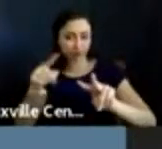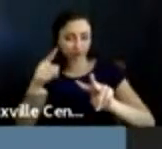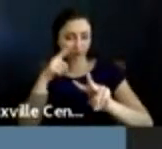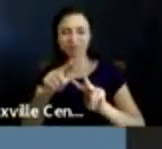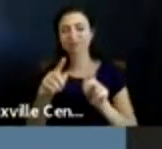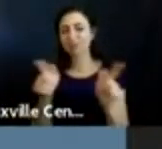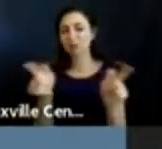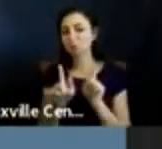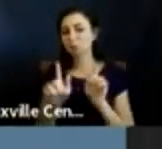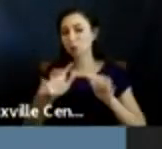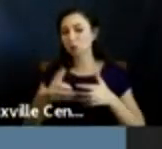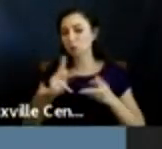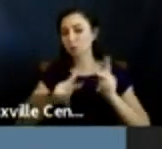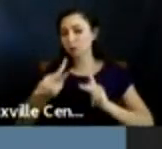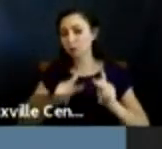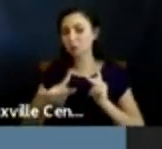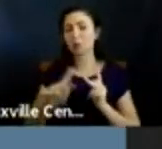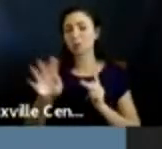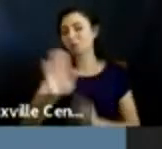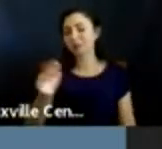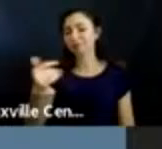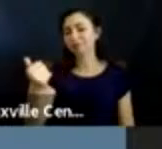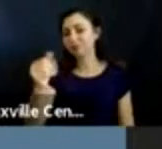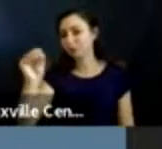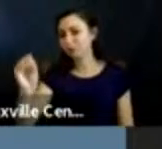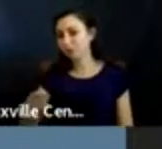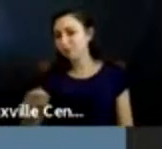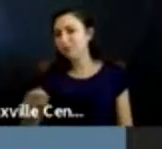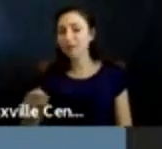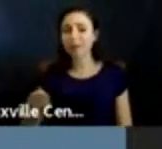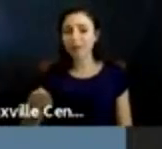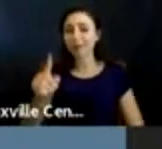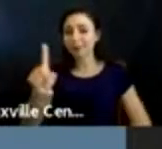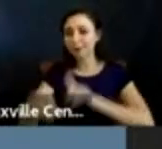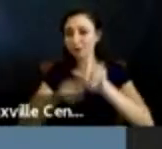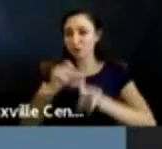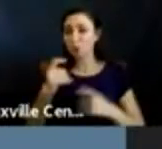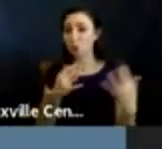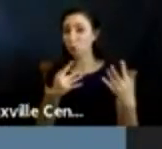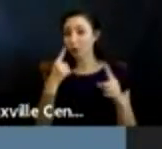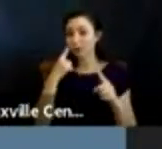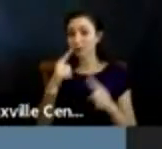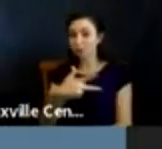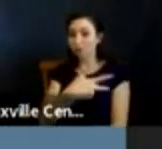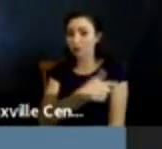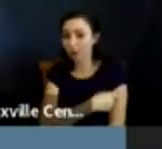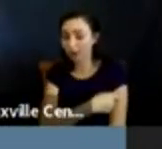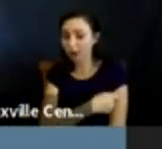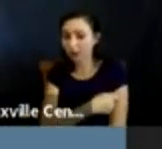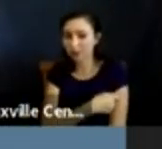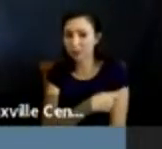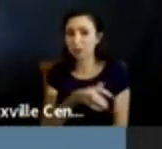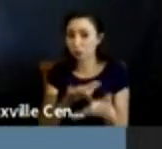about 10% across surveys, between 10 and 15%, who are waiting for a vaccine or medication,